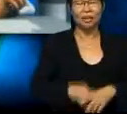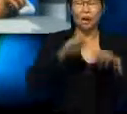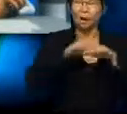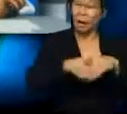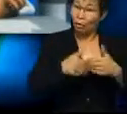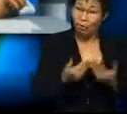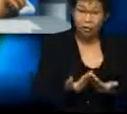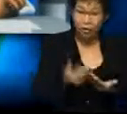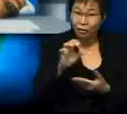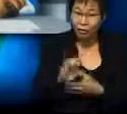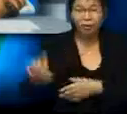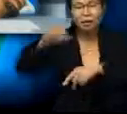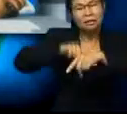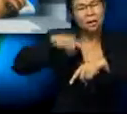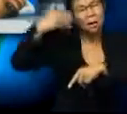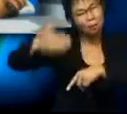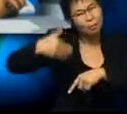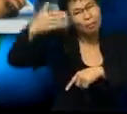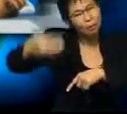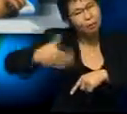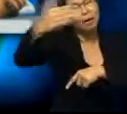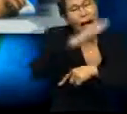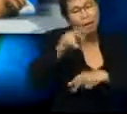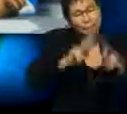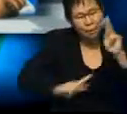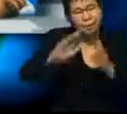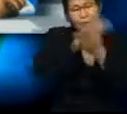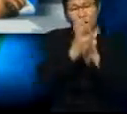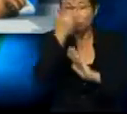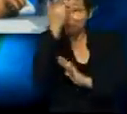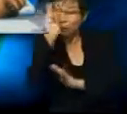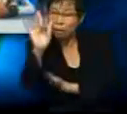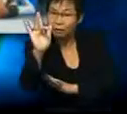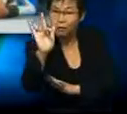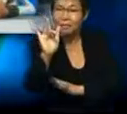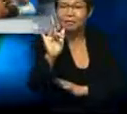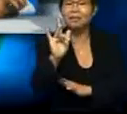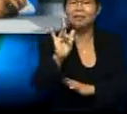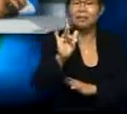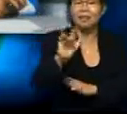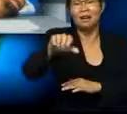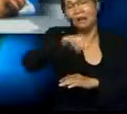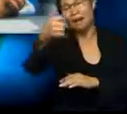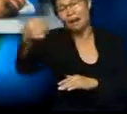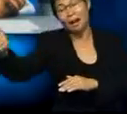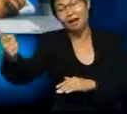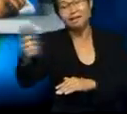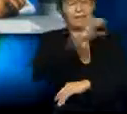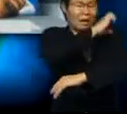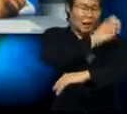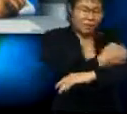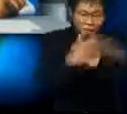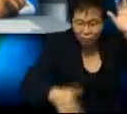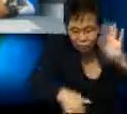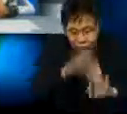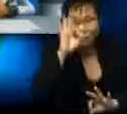However, as time went on and people became smarter, other sources of energy were